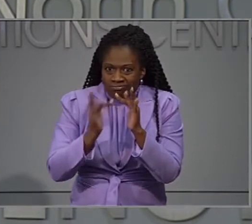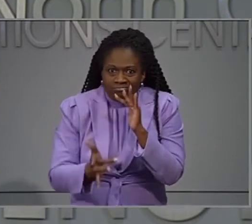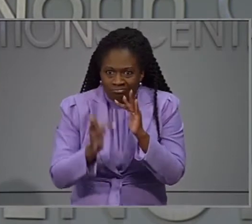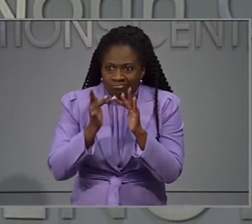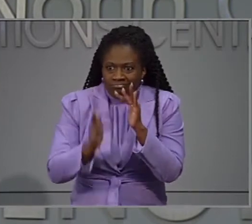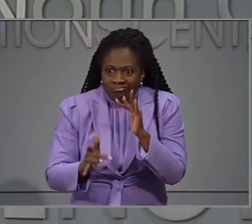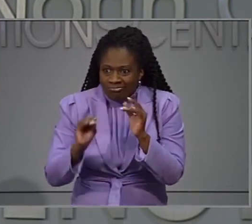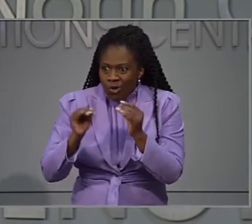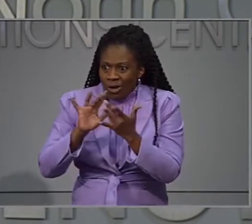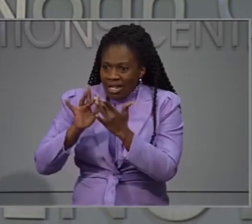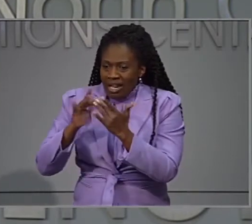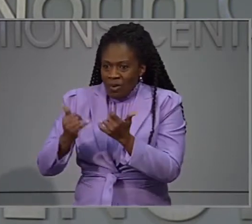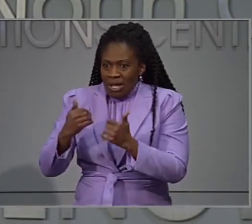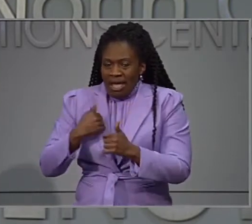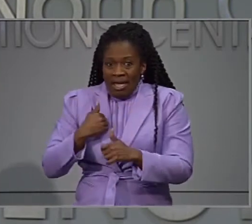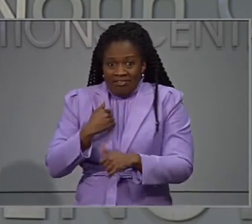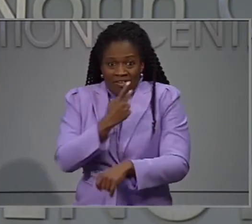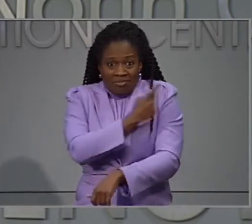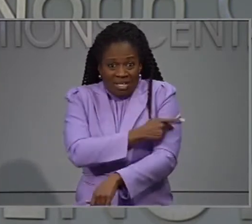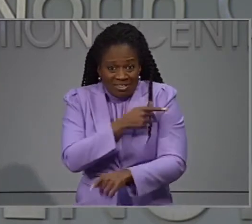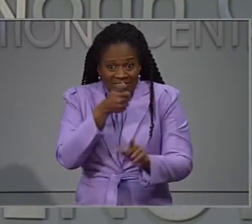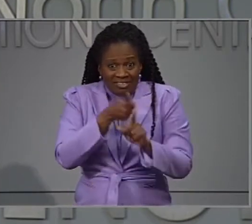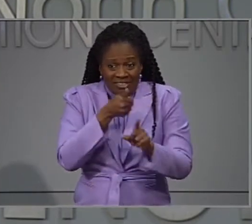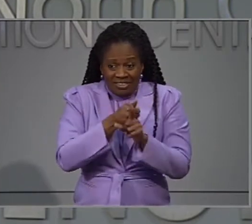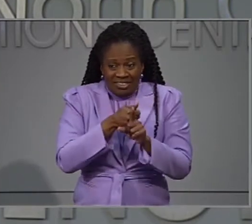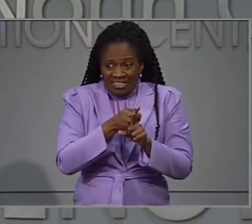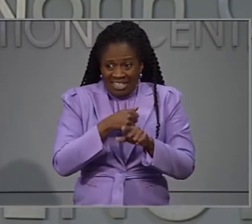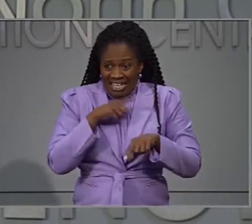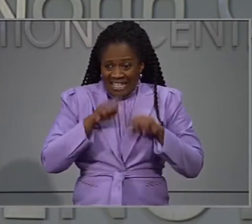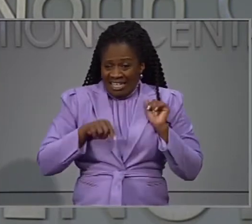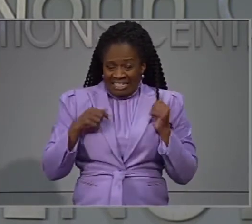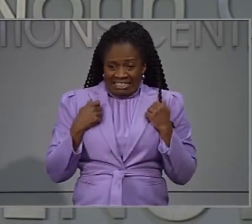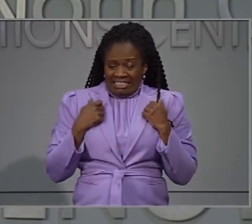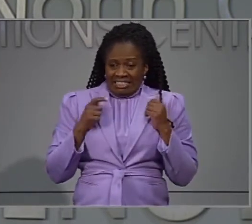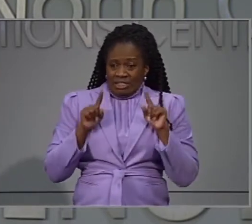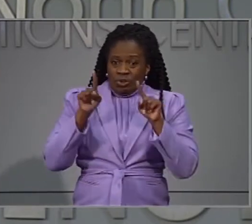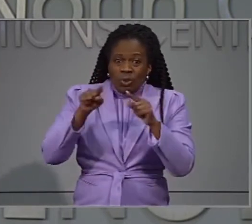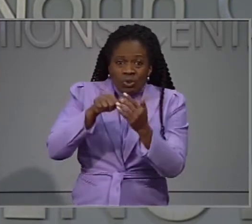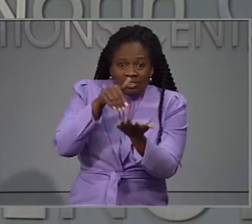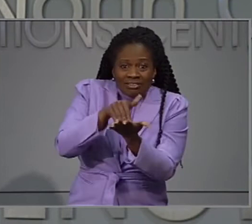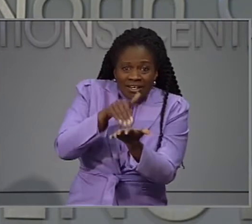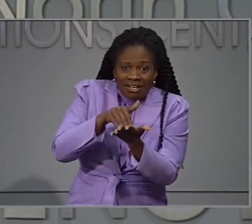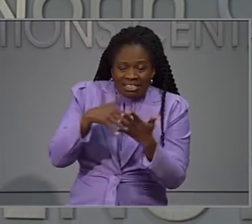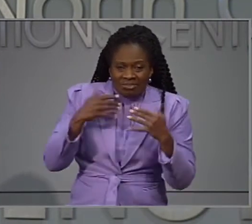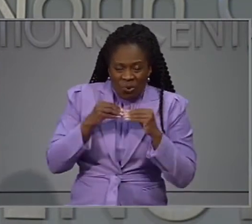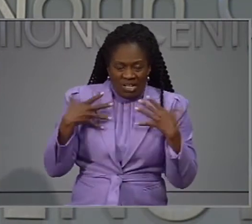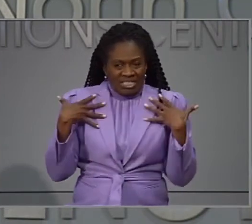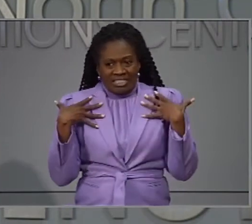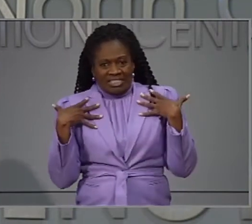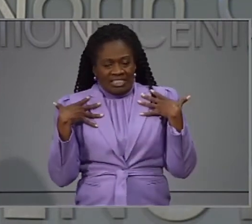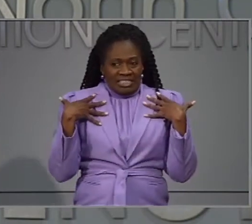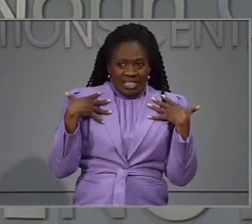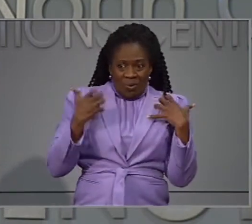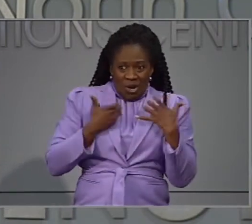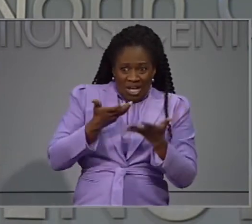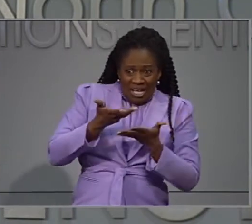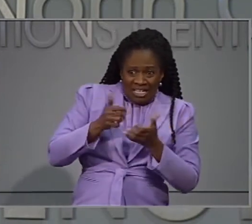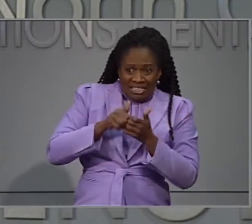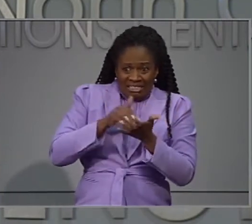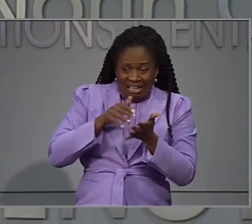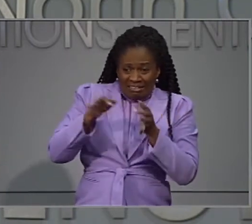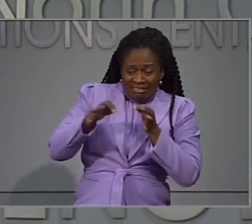Now we have patients who may be afraid to go to the doctor, but who want to communicate with their